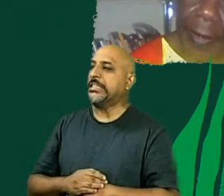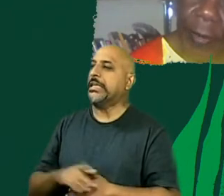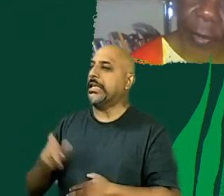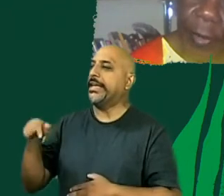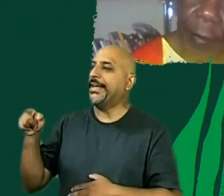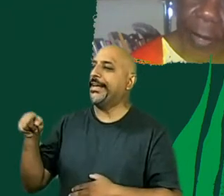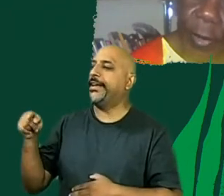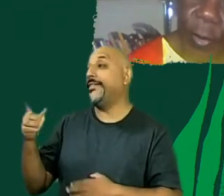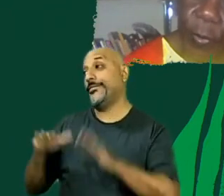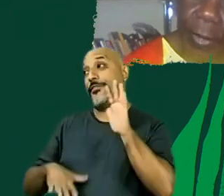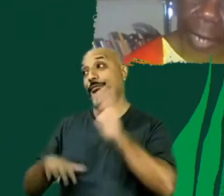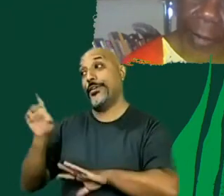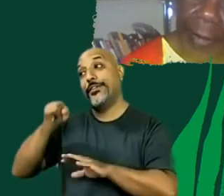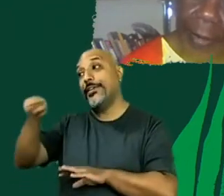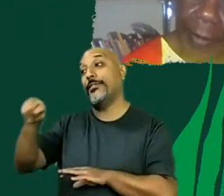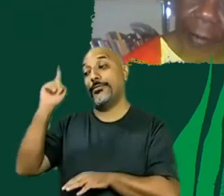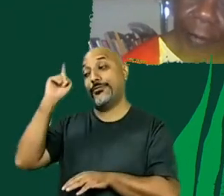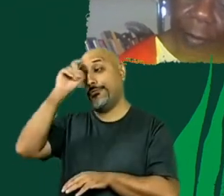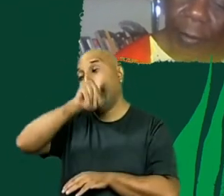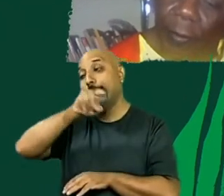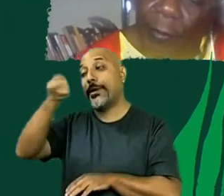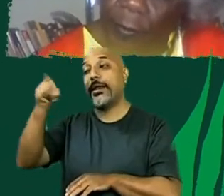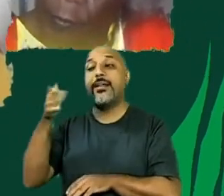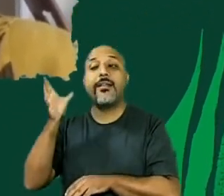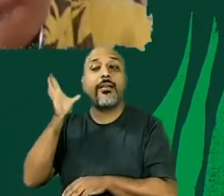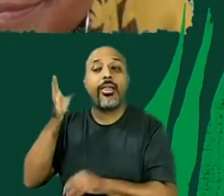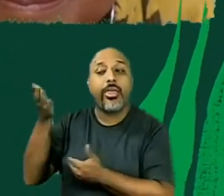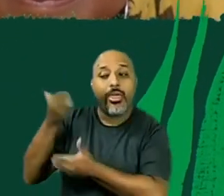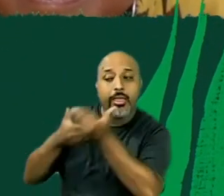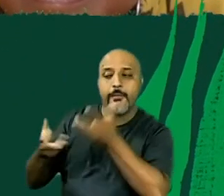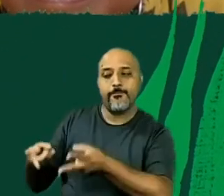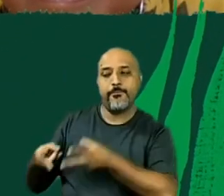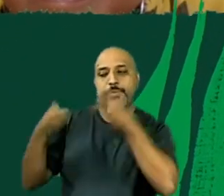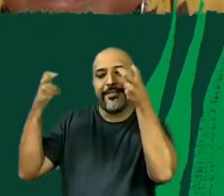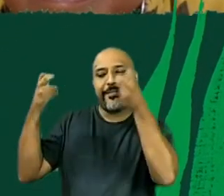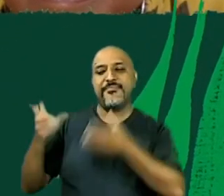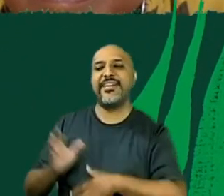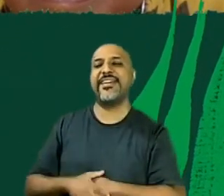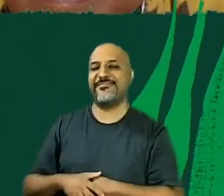So it may sound difficult to them. It may be difficult for them to listen.